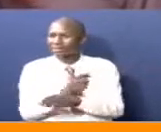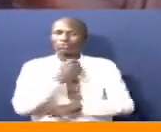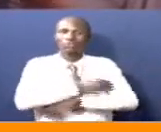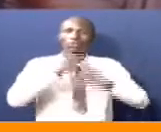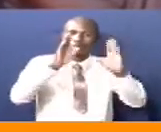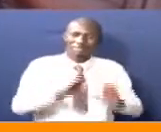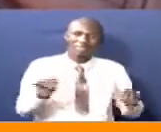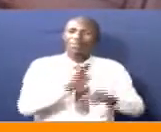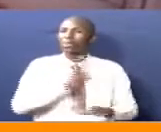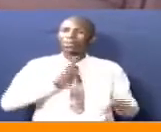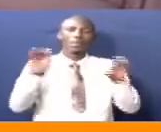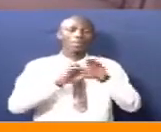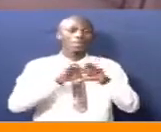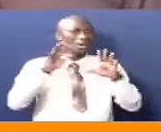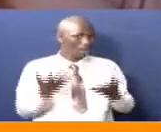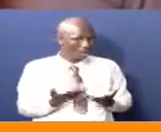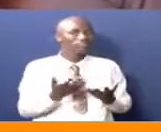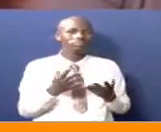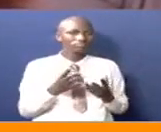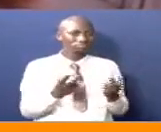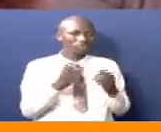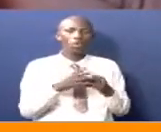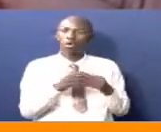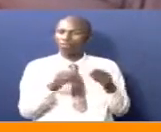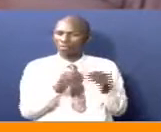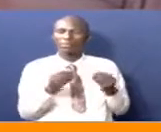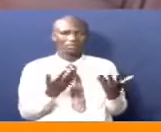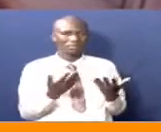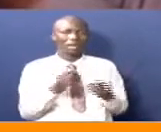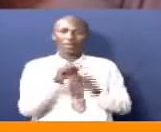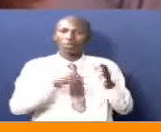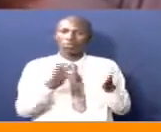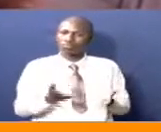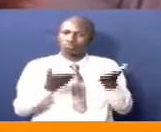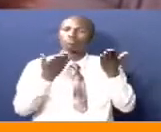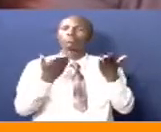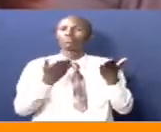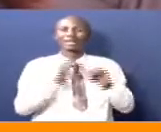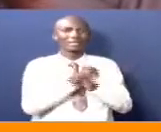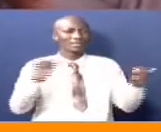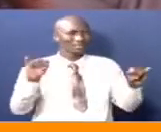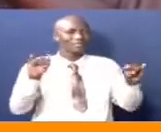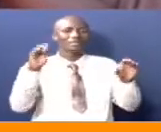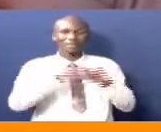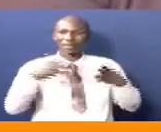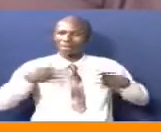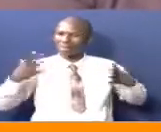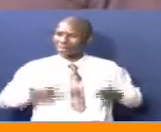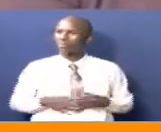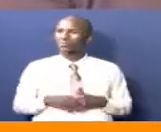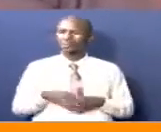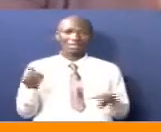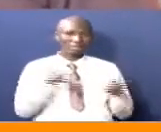and board members on how to look after wash facilities. It's about promoting hygiene amongst pupils. And